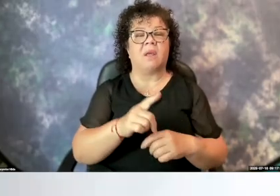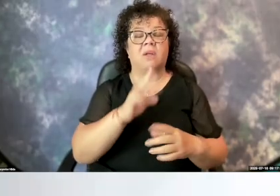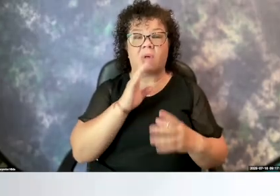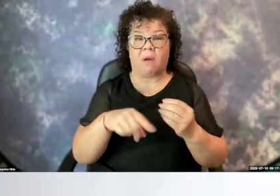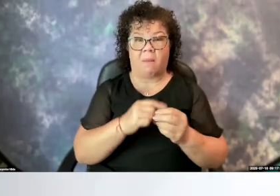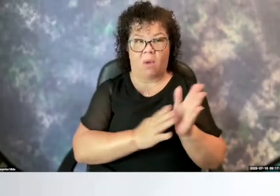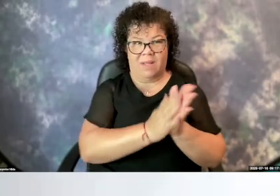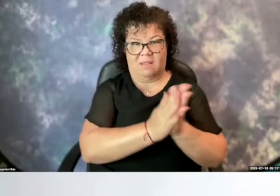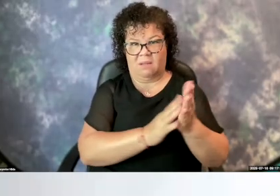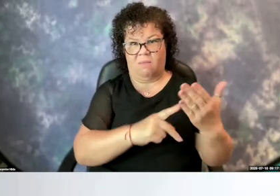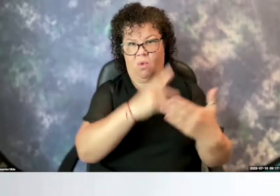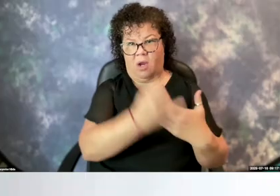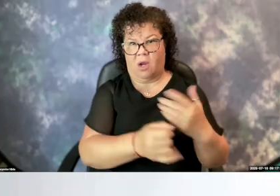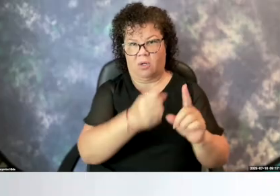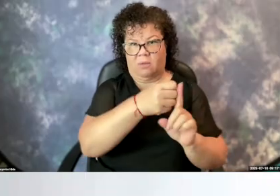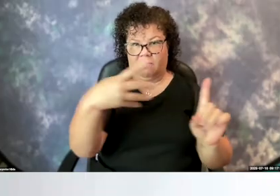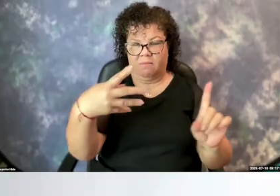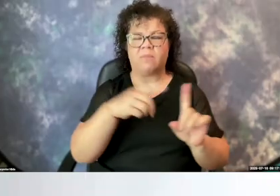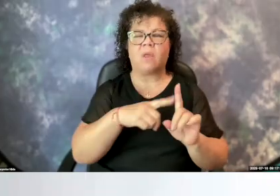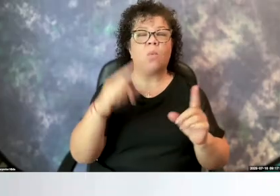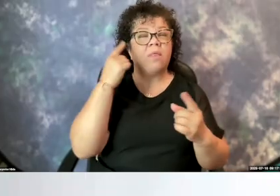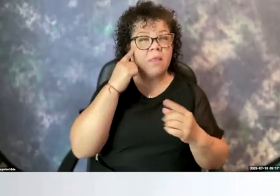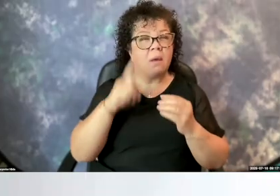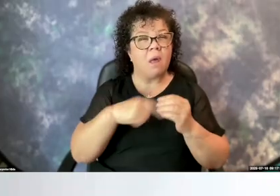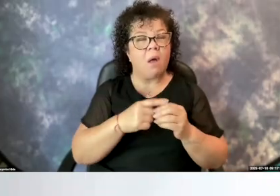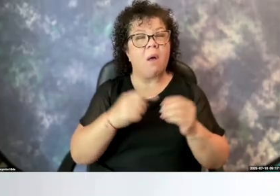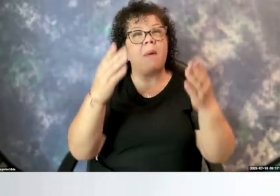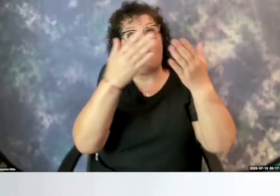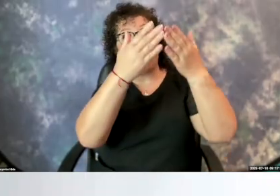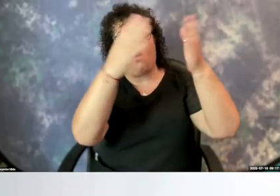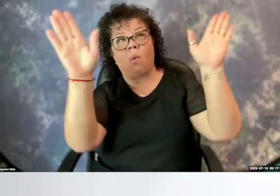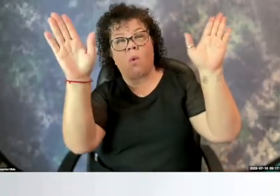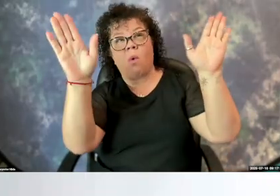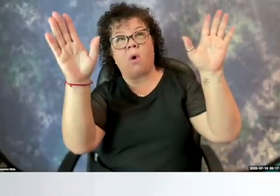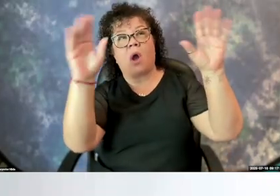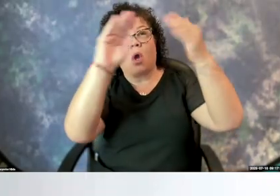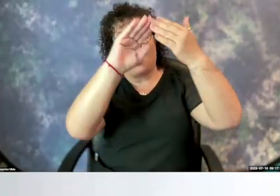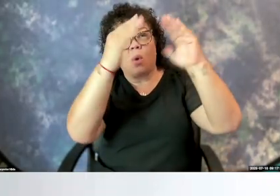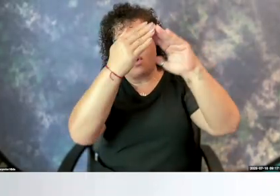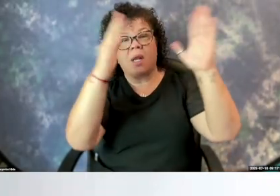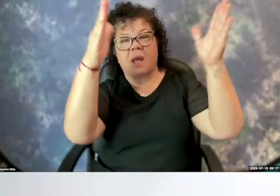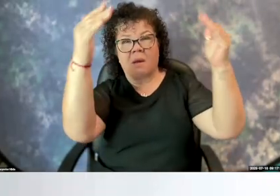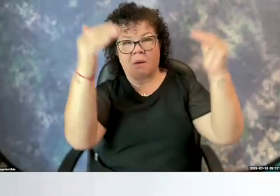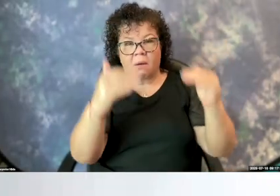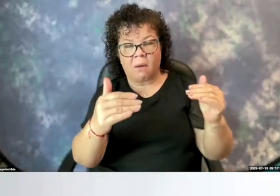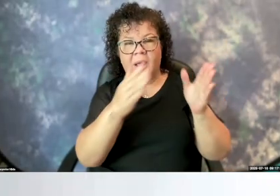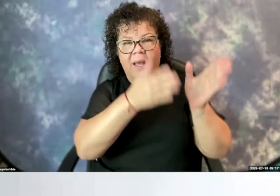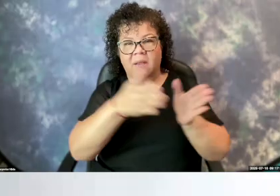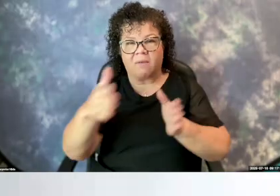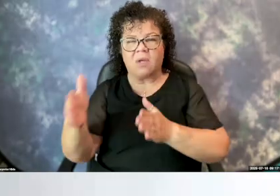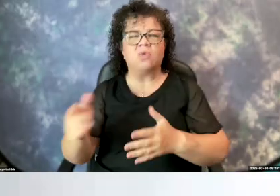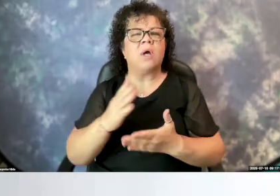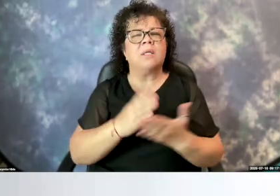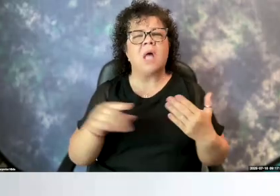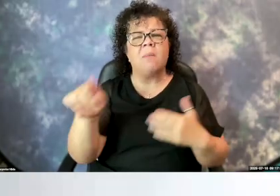mobility incentive projects. So moving into these incentive projects, we are going to begin with an overview